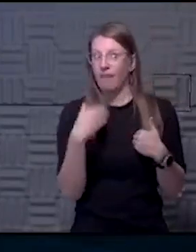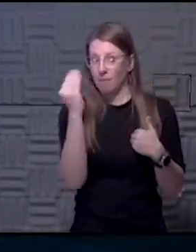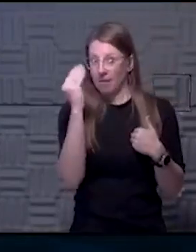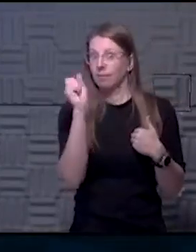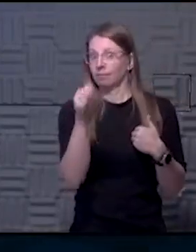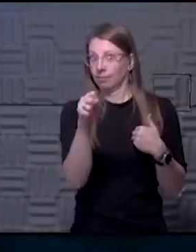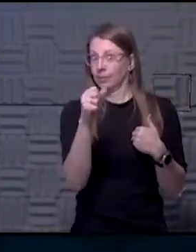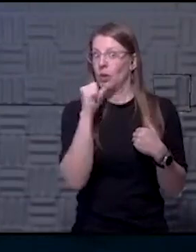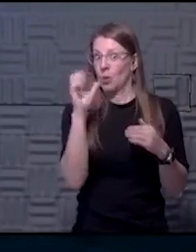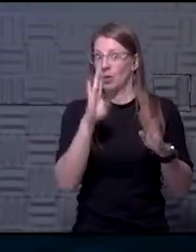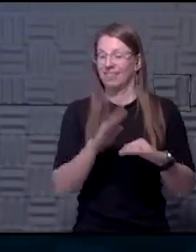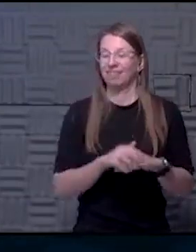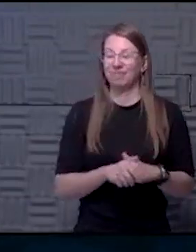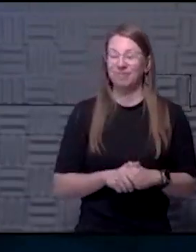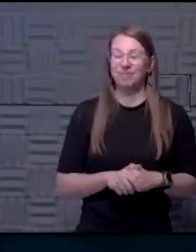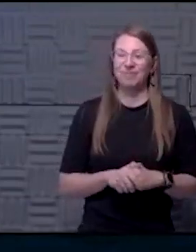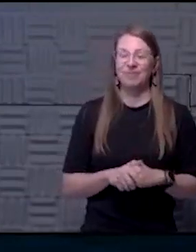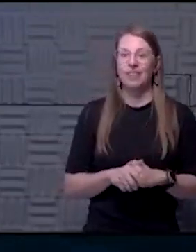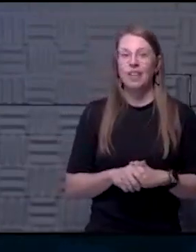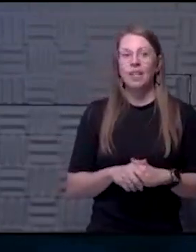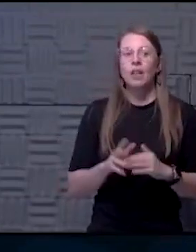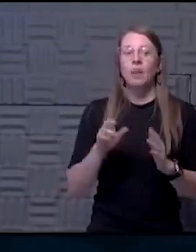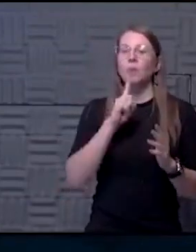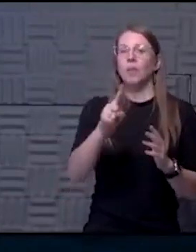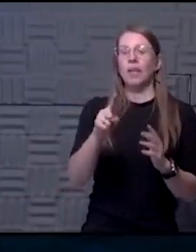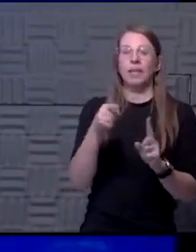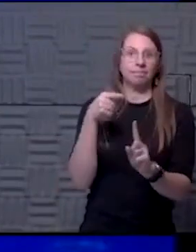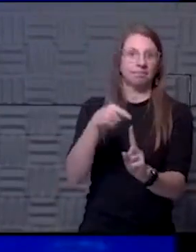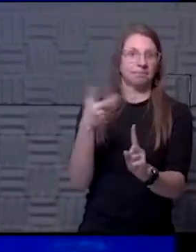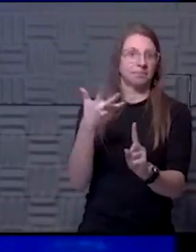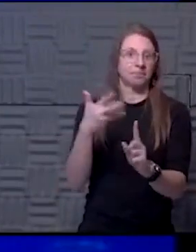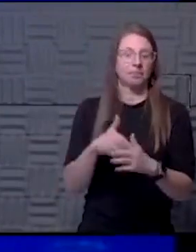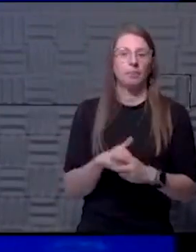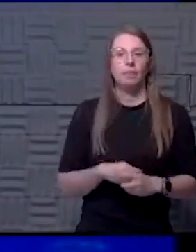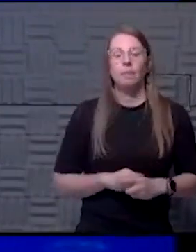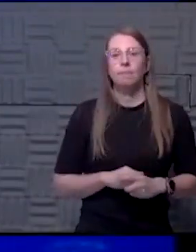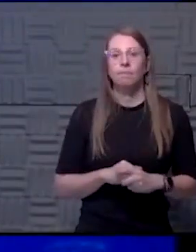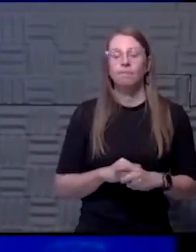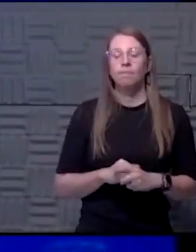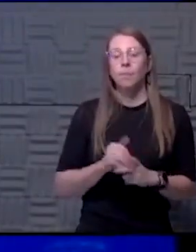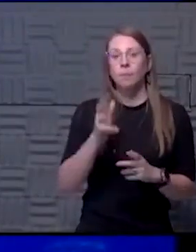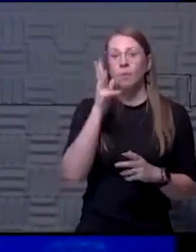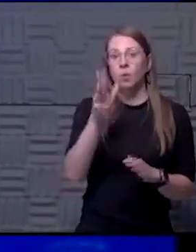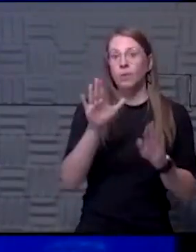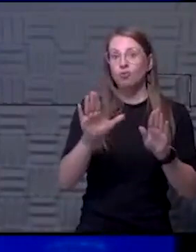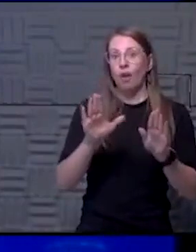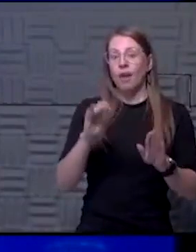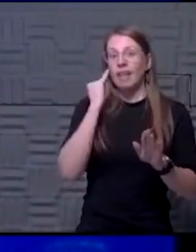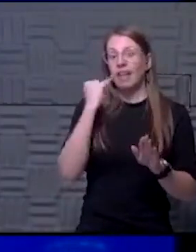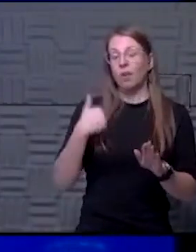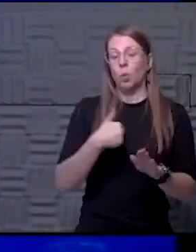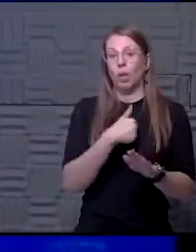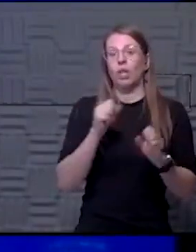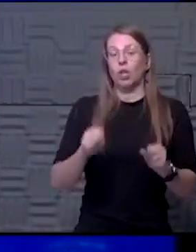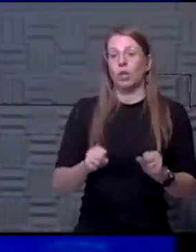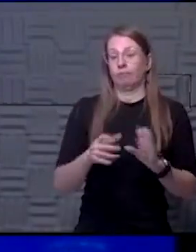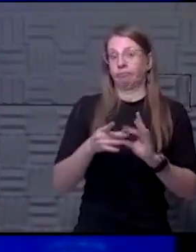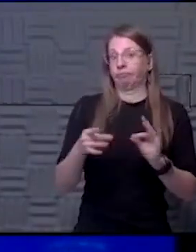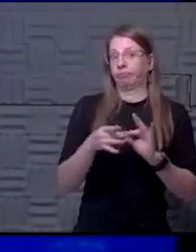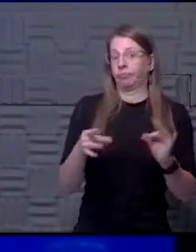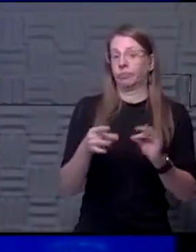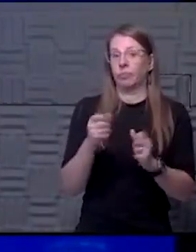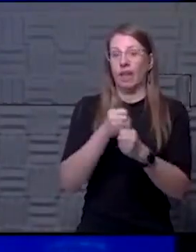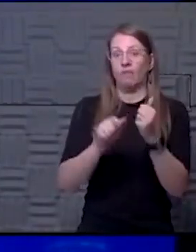worry. Well, here's the deal that it would be great if we could say that